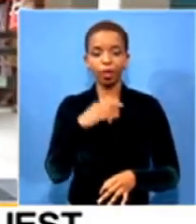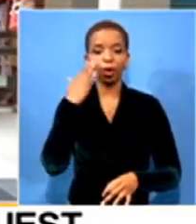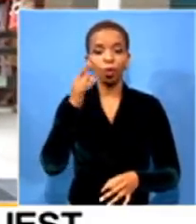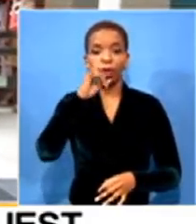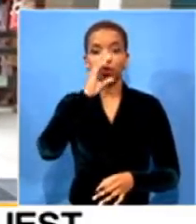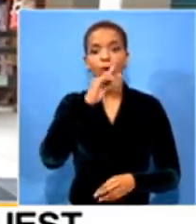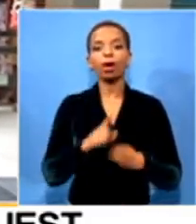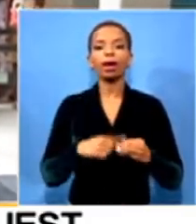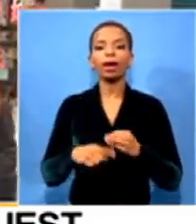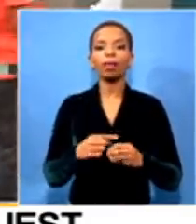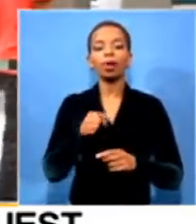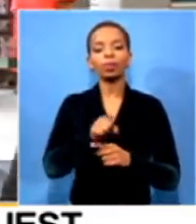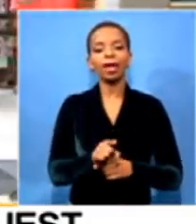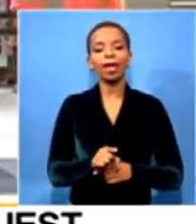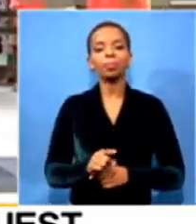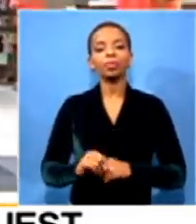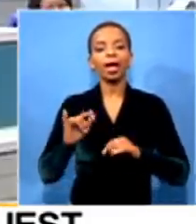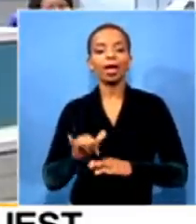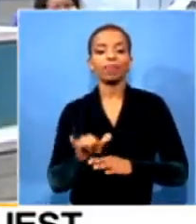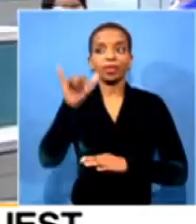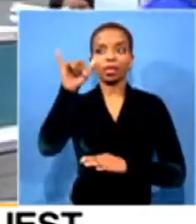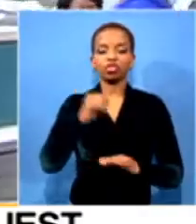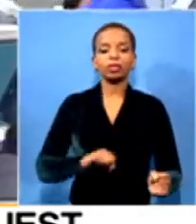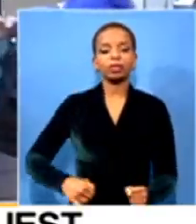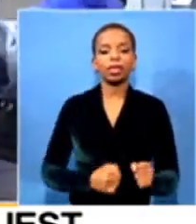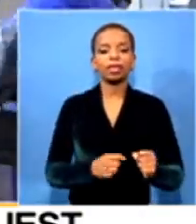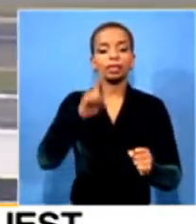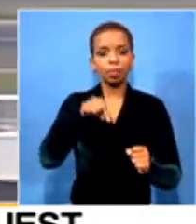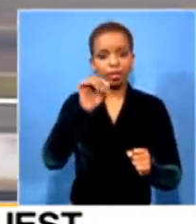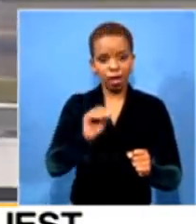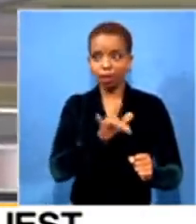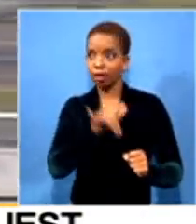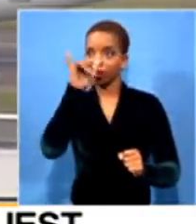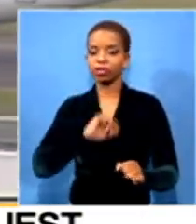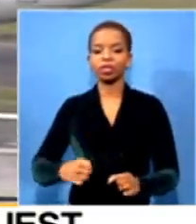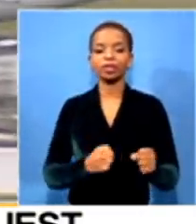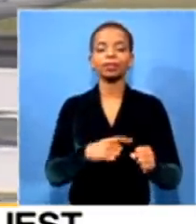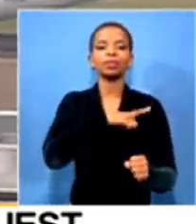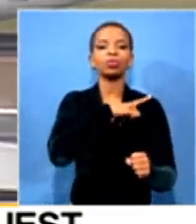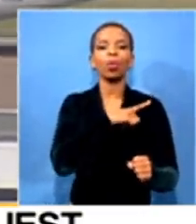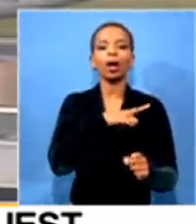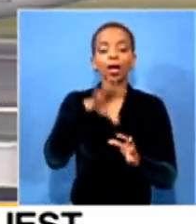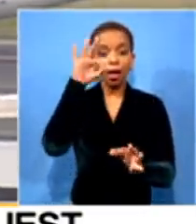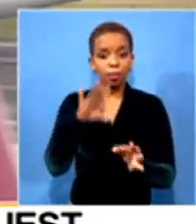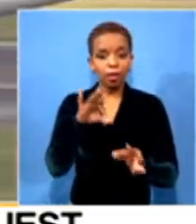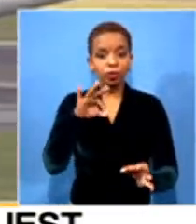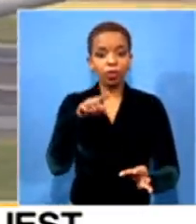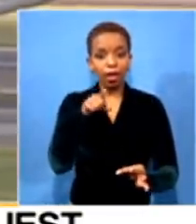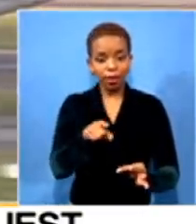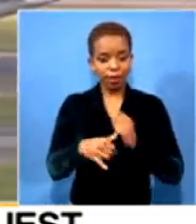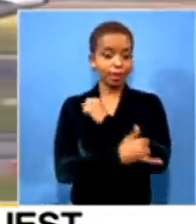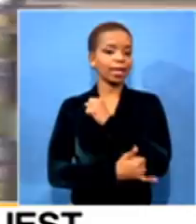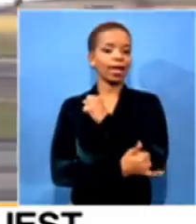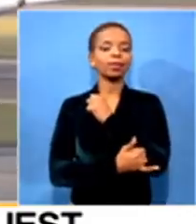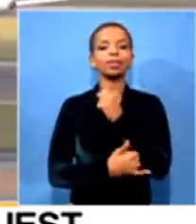national aviation strategy, there has to be an aviation strategy for a country like ours, particularly because the countries around us, being